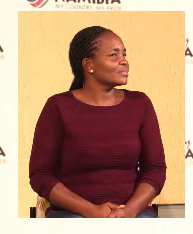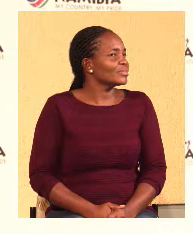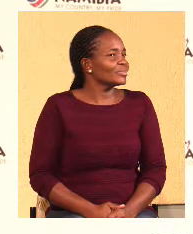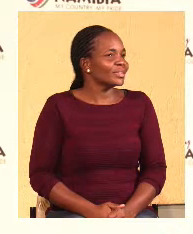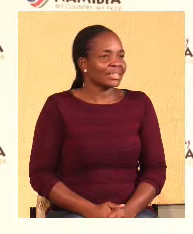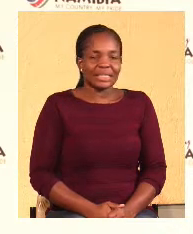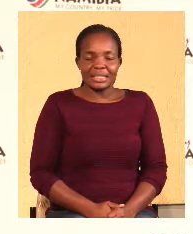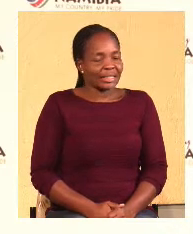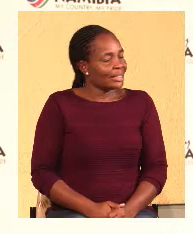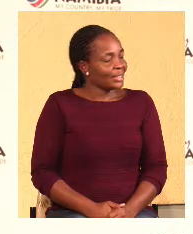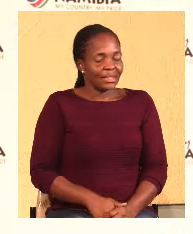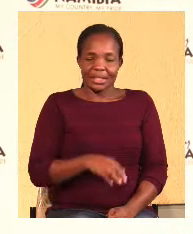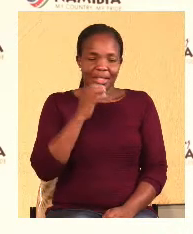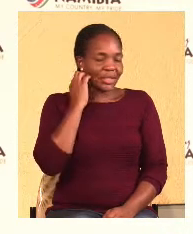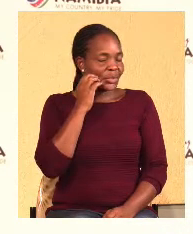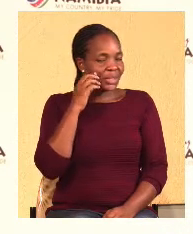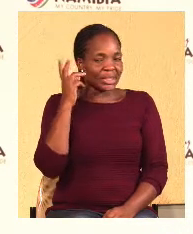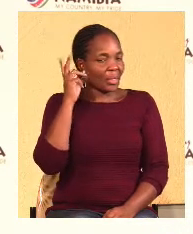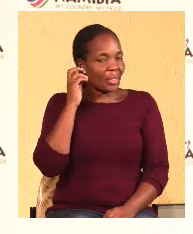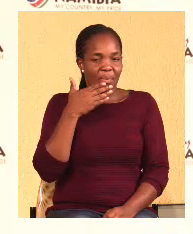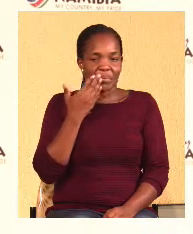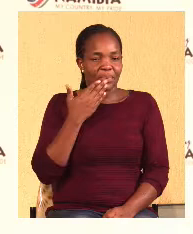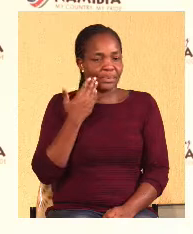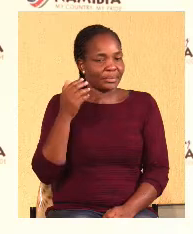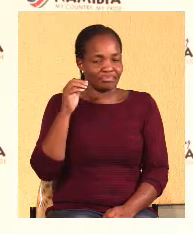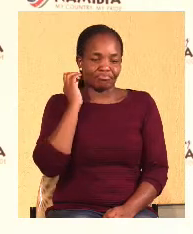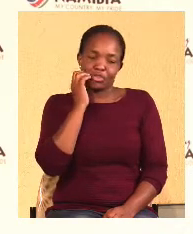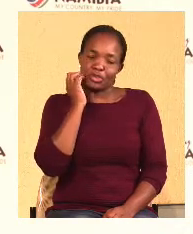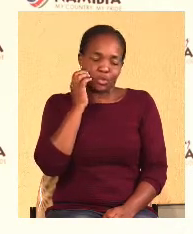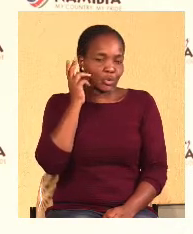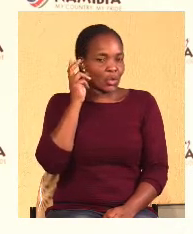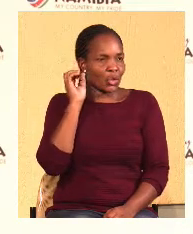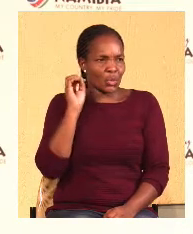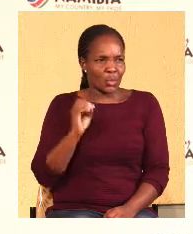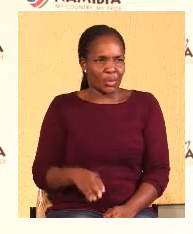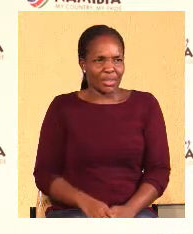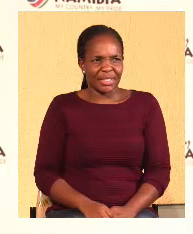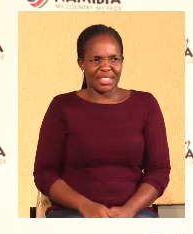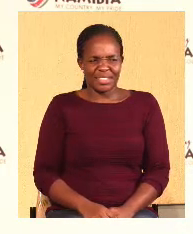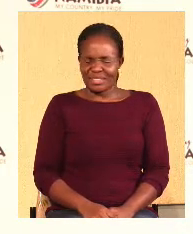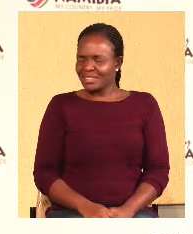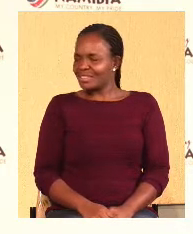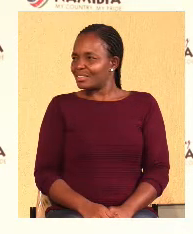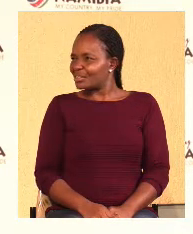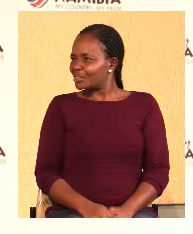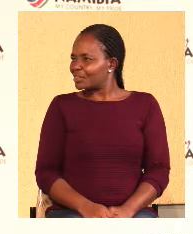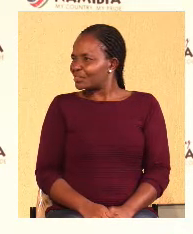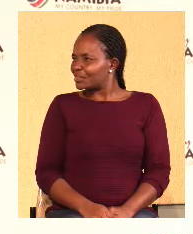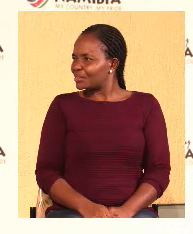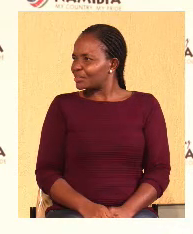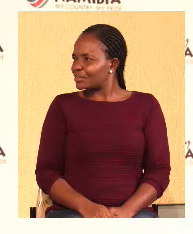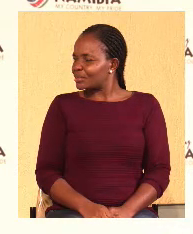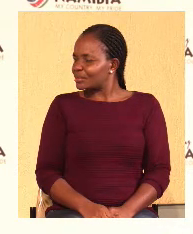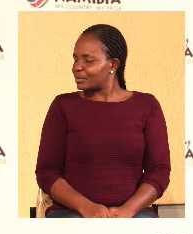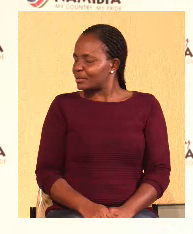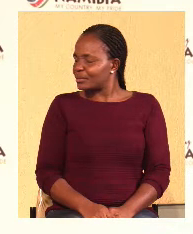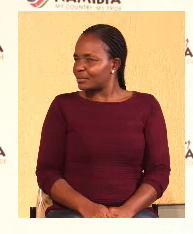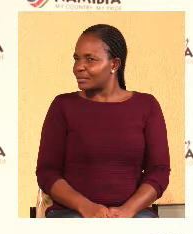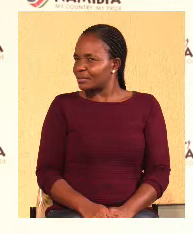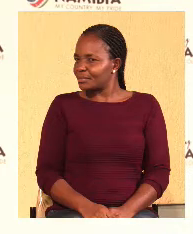travel? The line is again very, very bad. Oh, okay. Is a bit better.